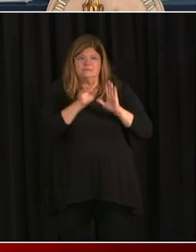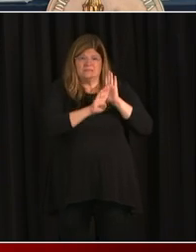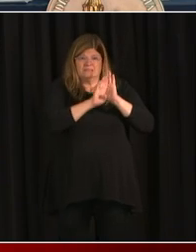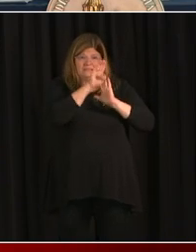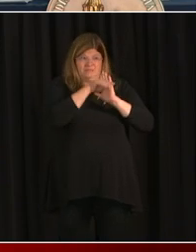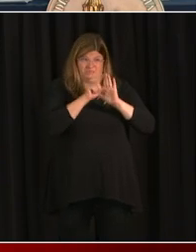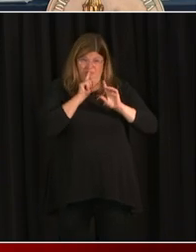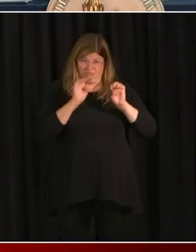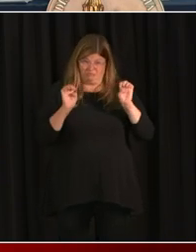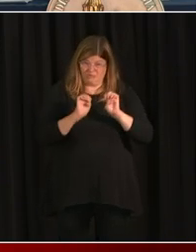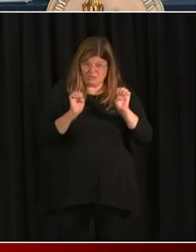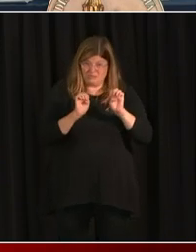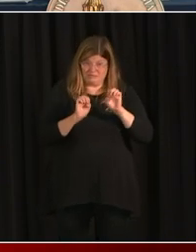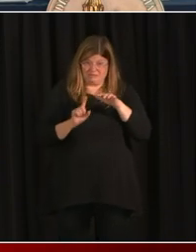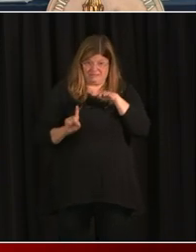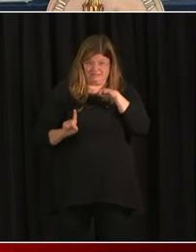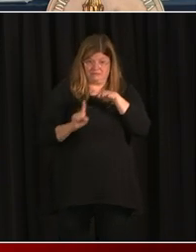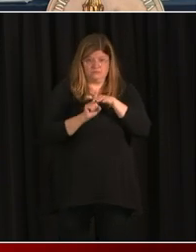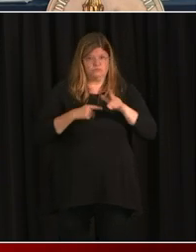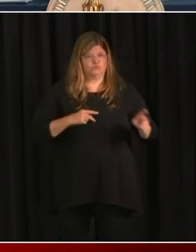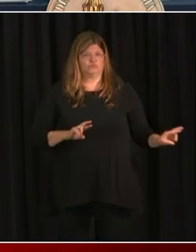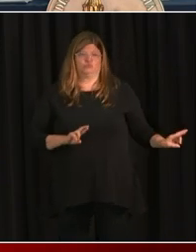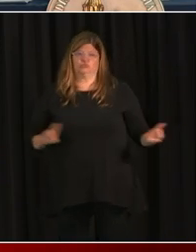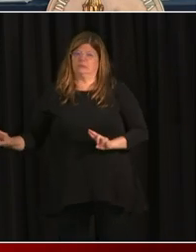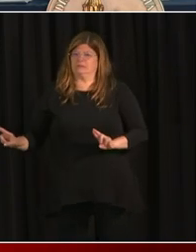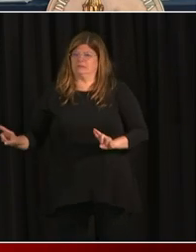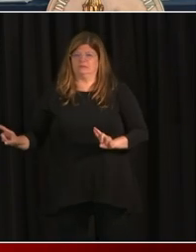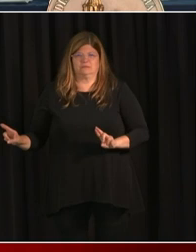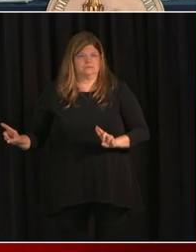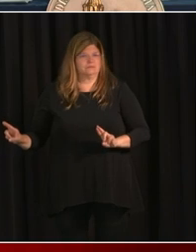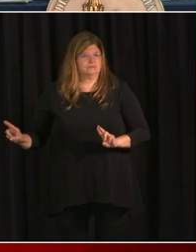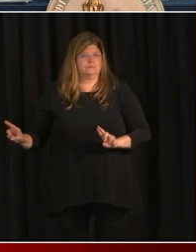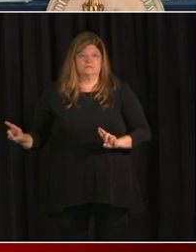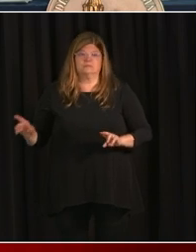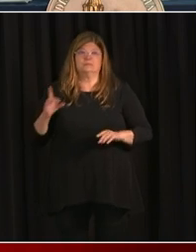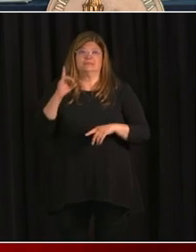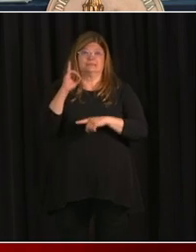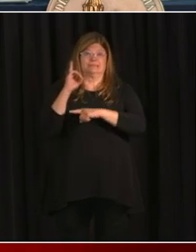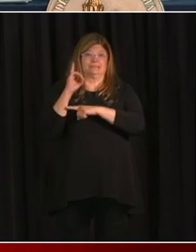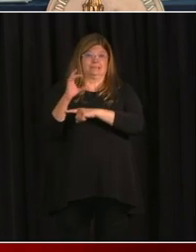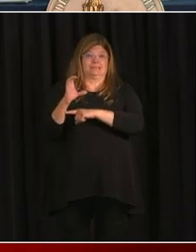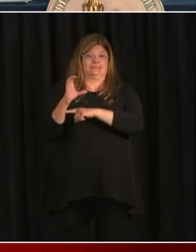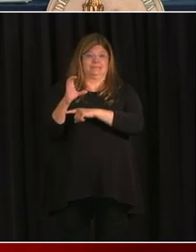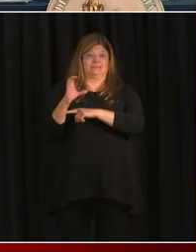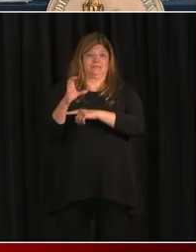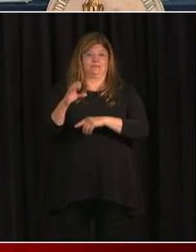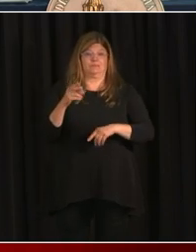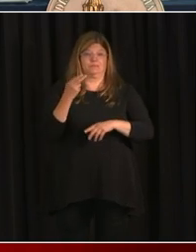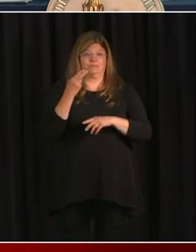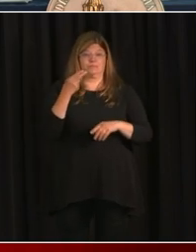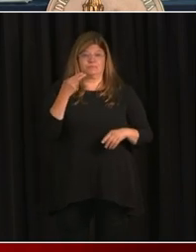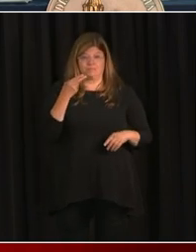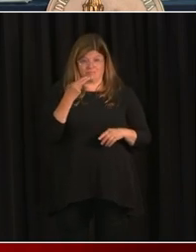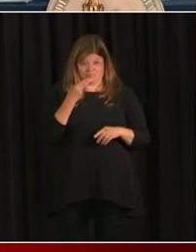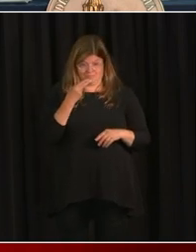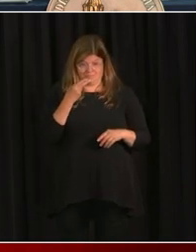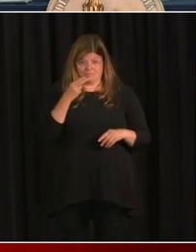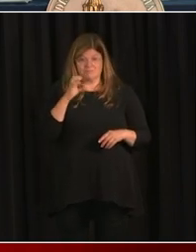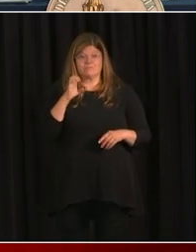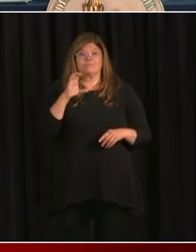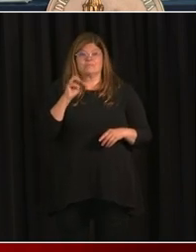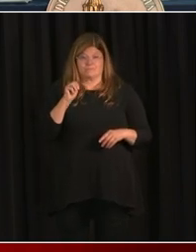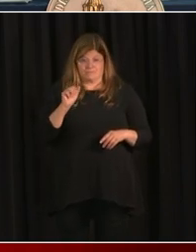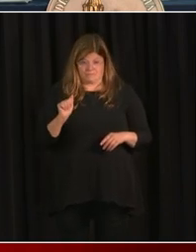emergency, and DCHCEMA is our coordinating agency to work with all DC government